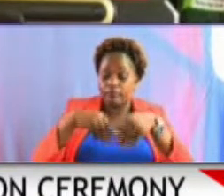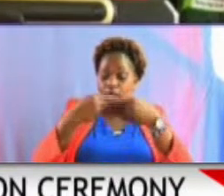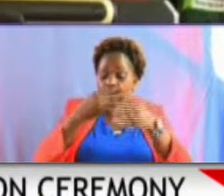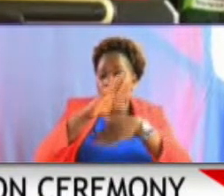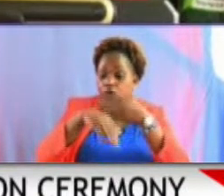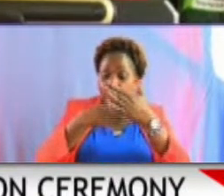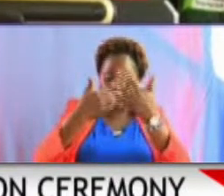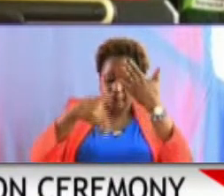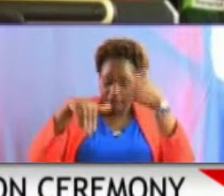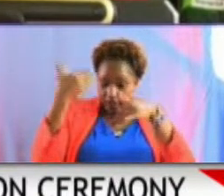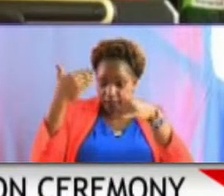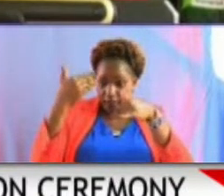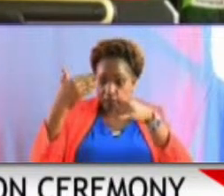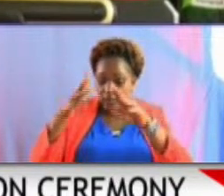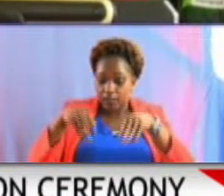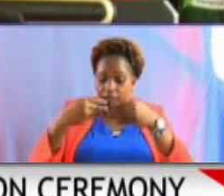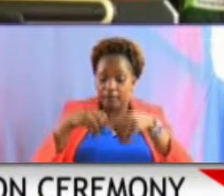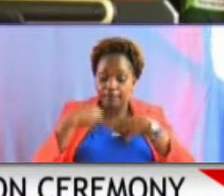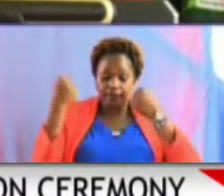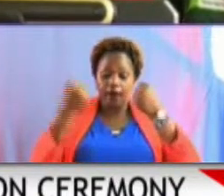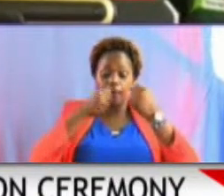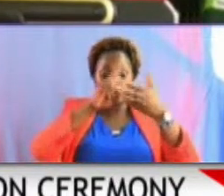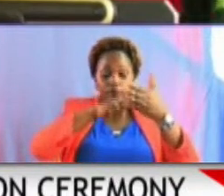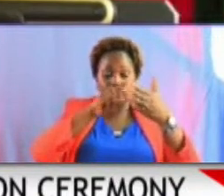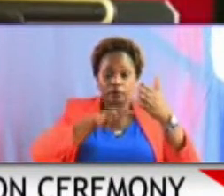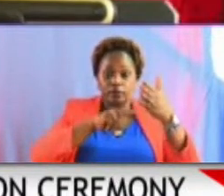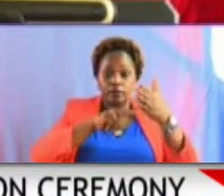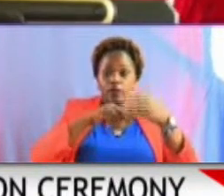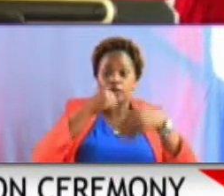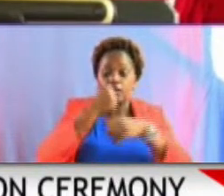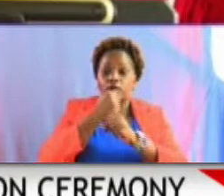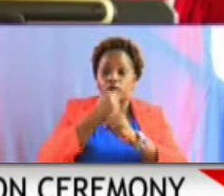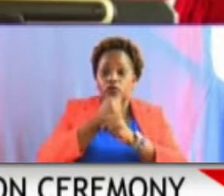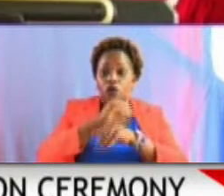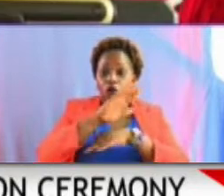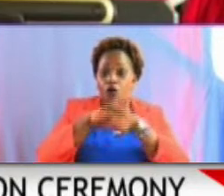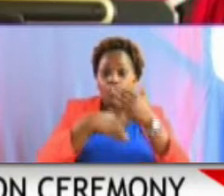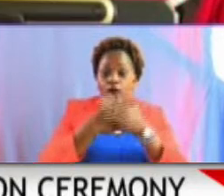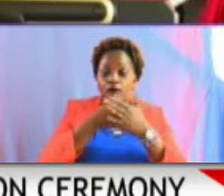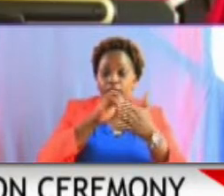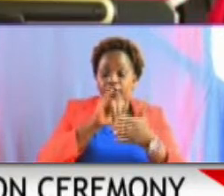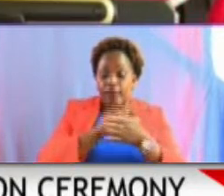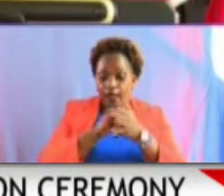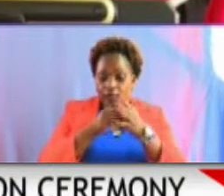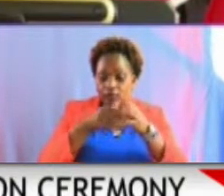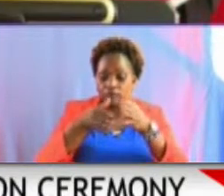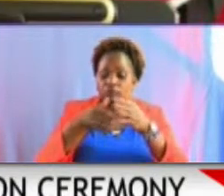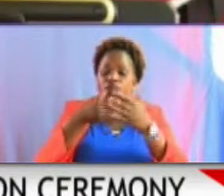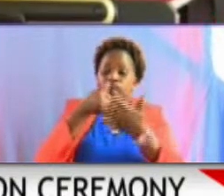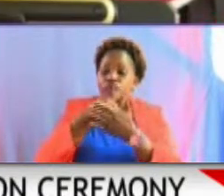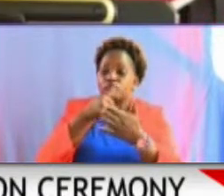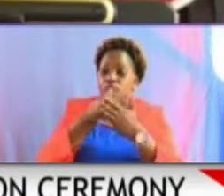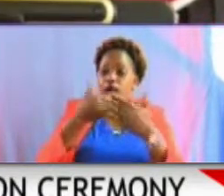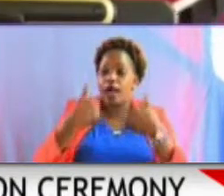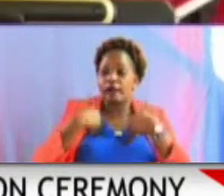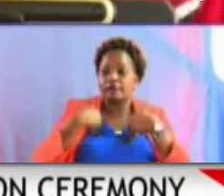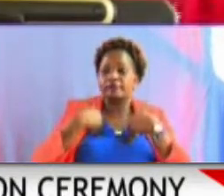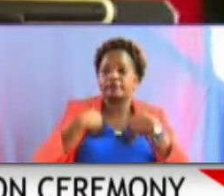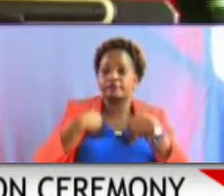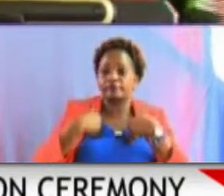university, give power to read and do all that appertains to these degrees.